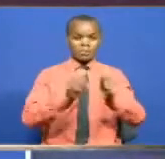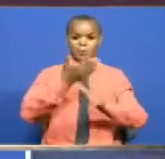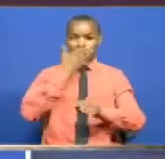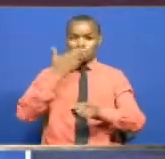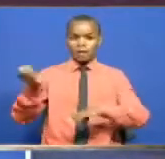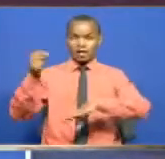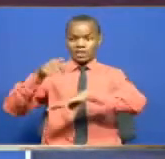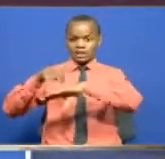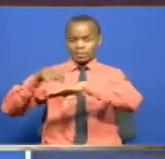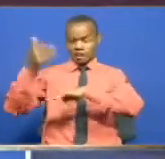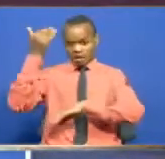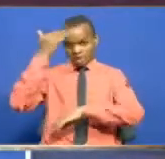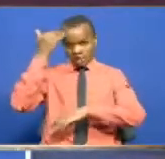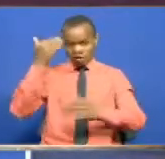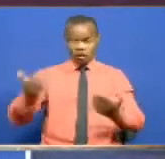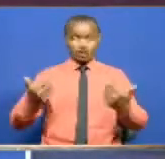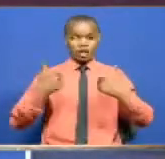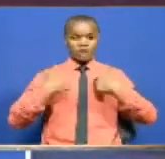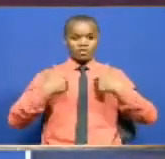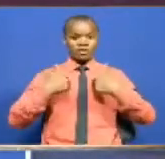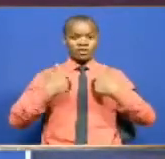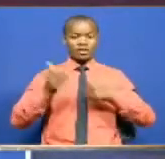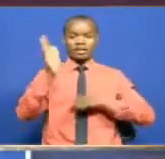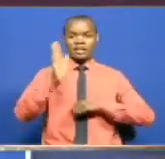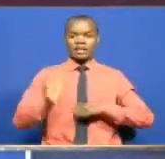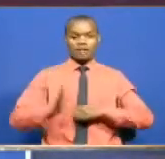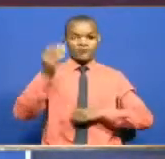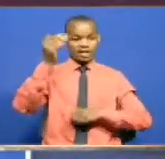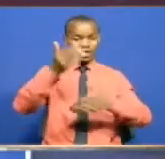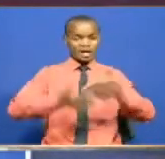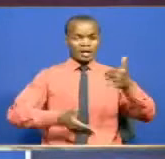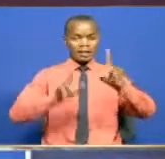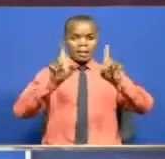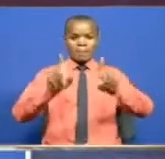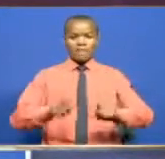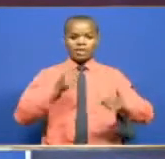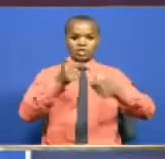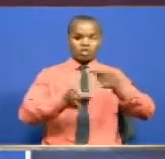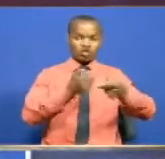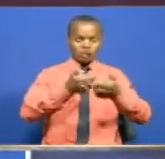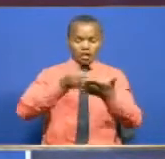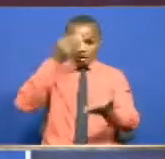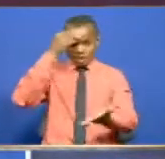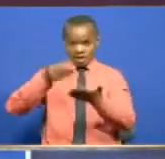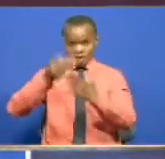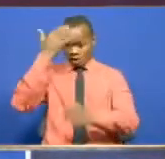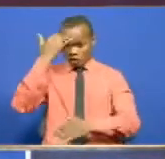education, it never ends, so you have to keep learning. Because also the rules,